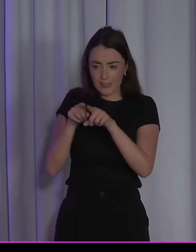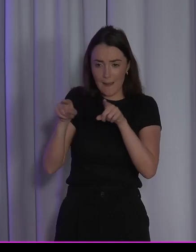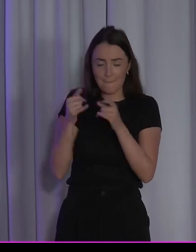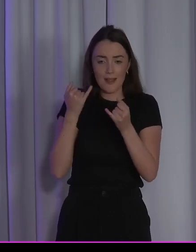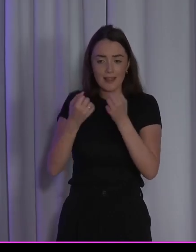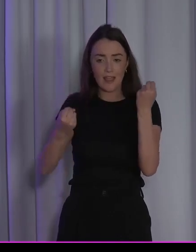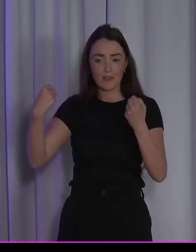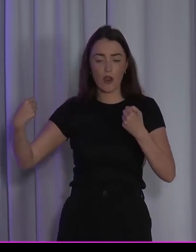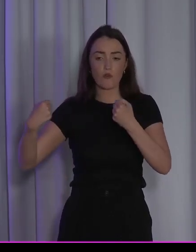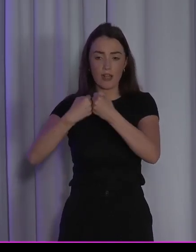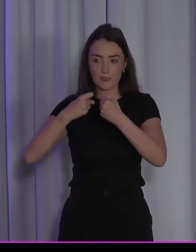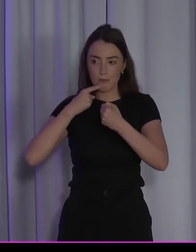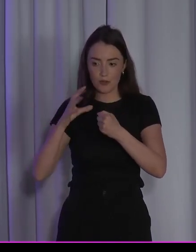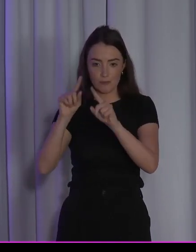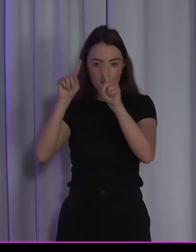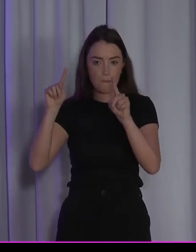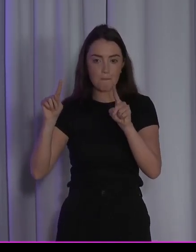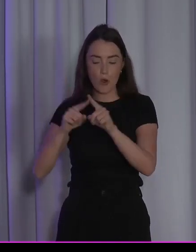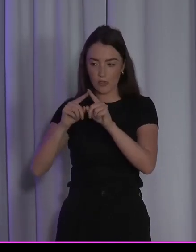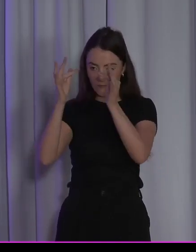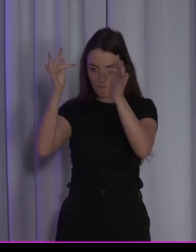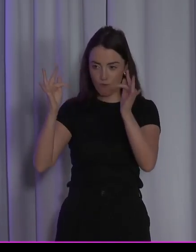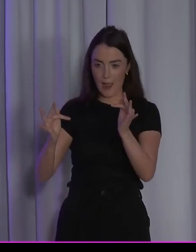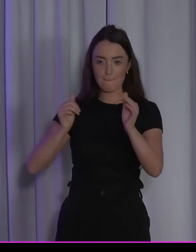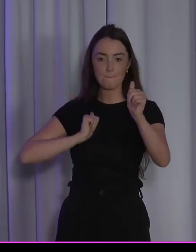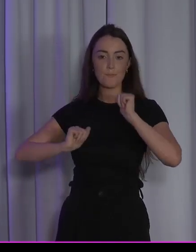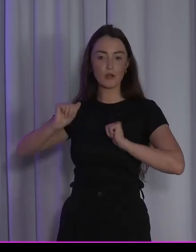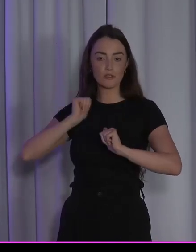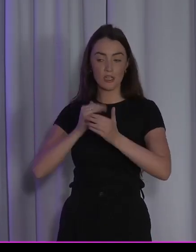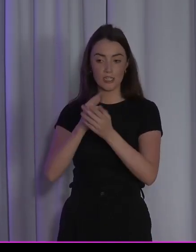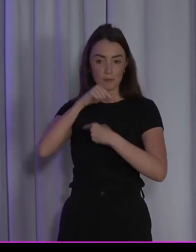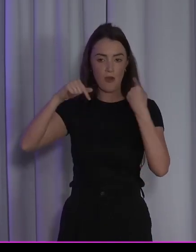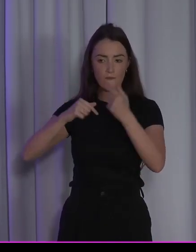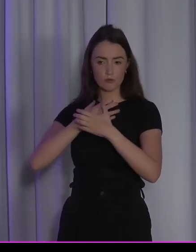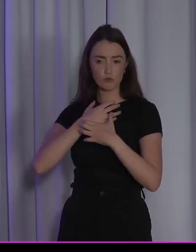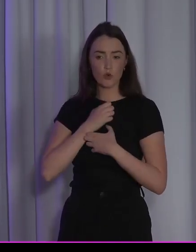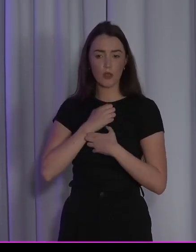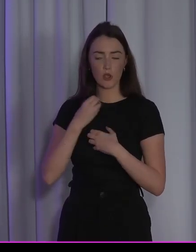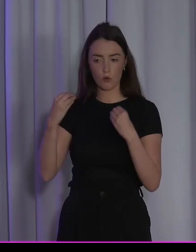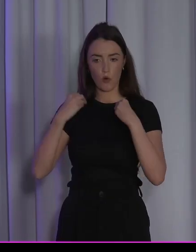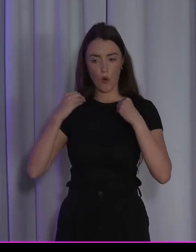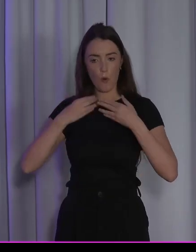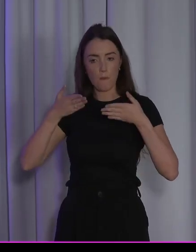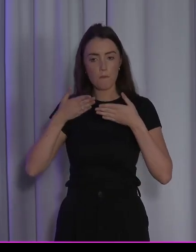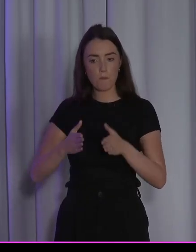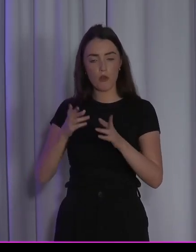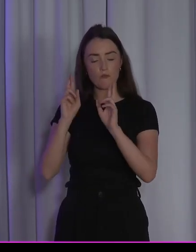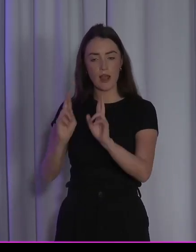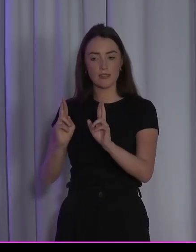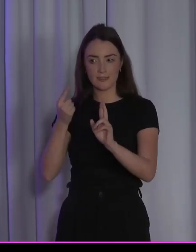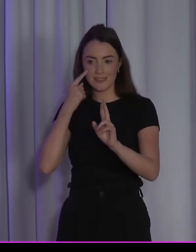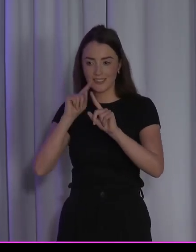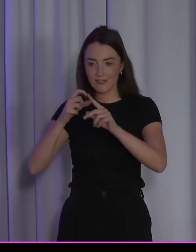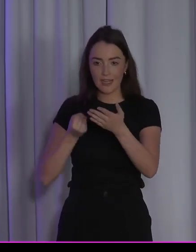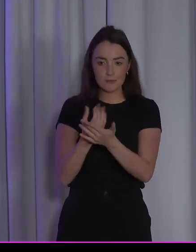crash. The great grey box is frayed and modern. Some of us are choking on our own birth flags, a necktie of